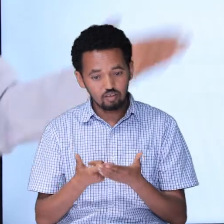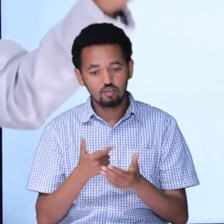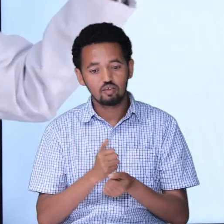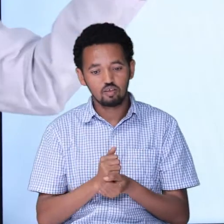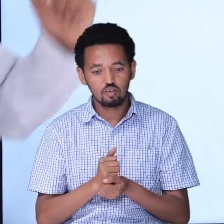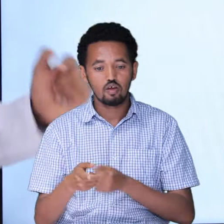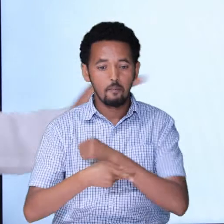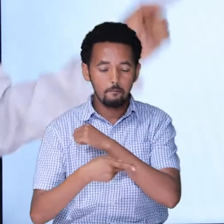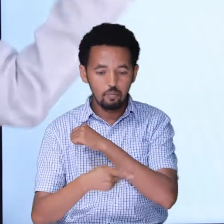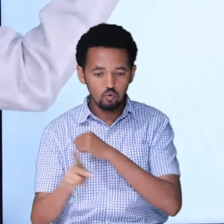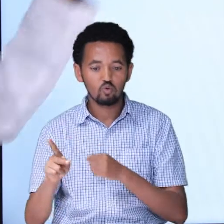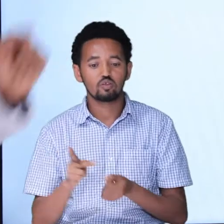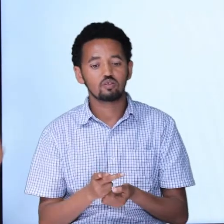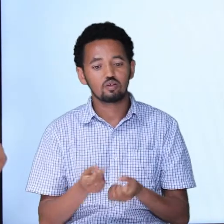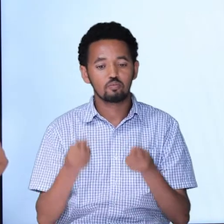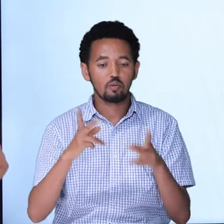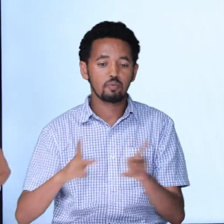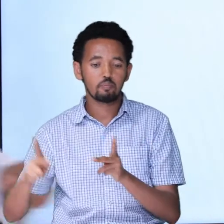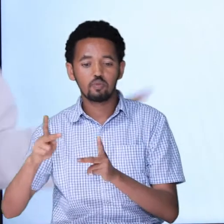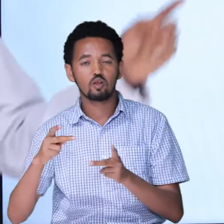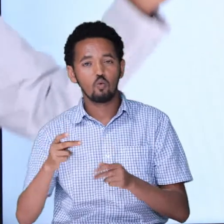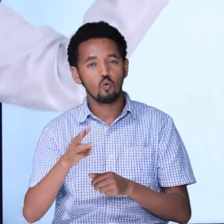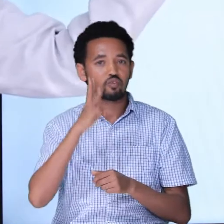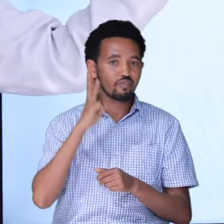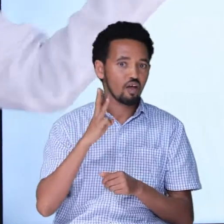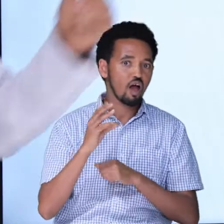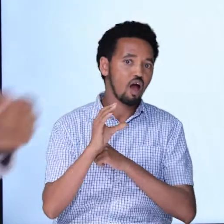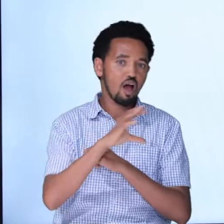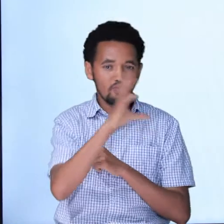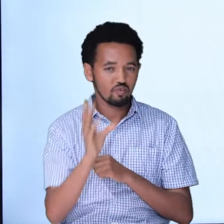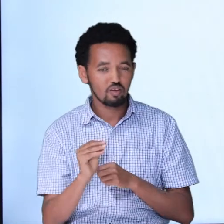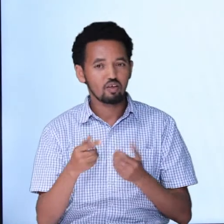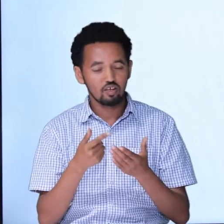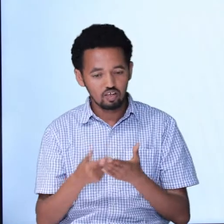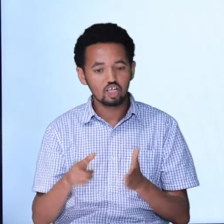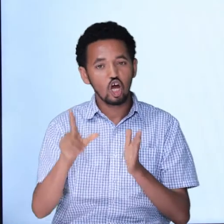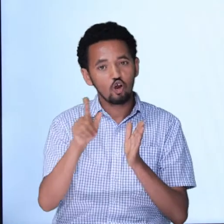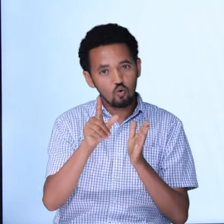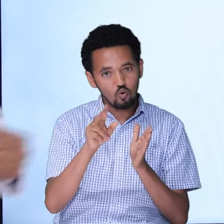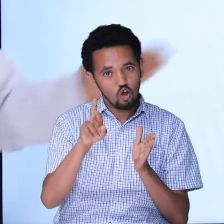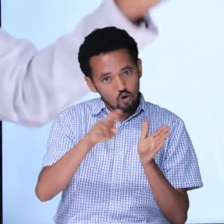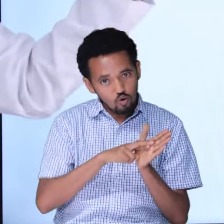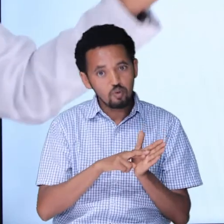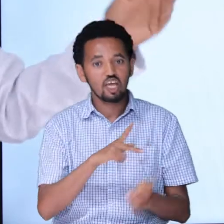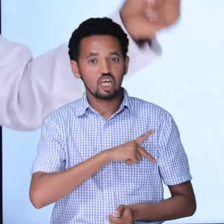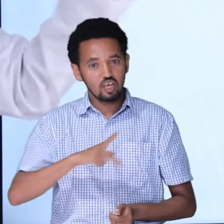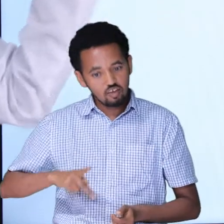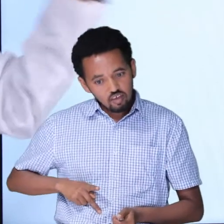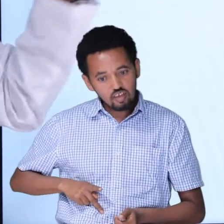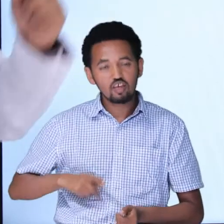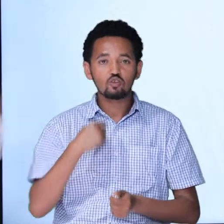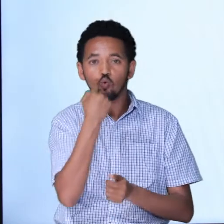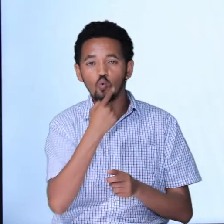the political tradition among the peoples of Africa was ruled by kings as well as chiefs